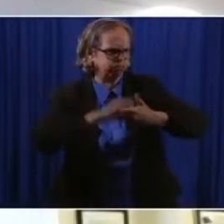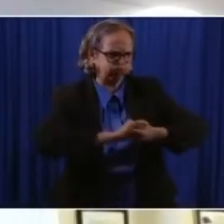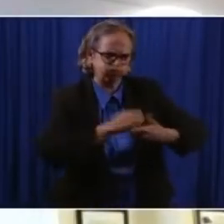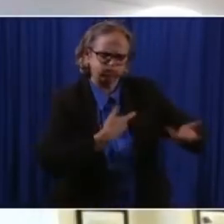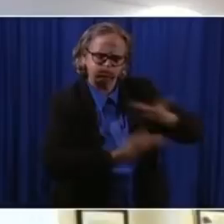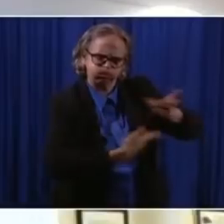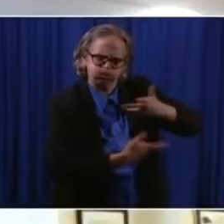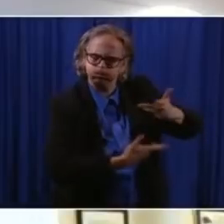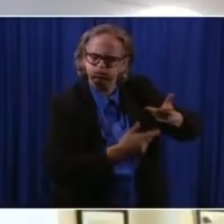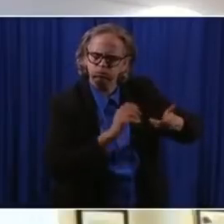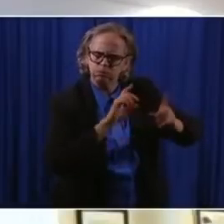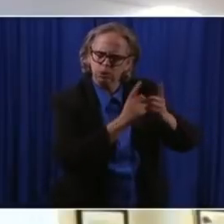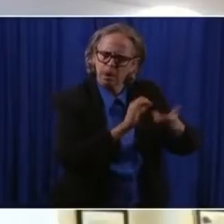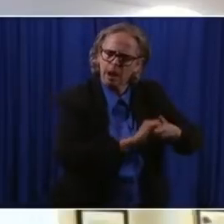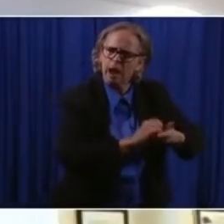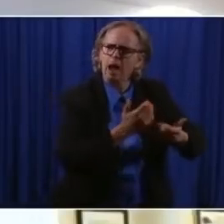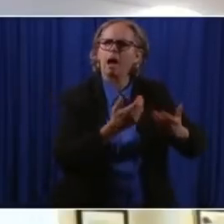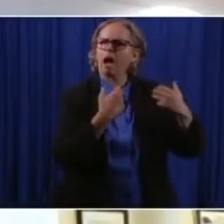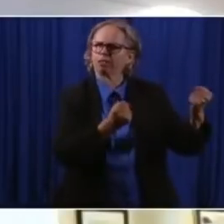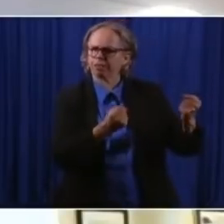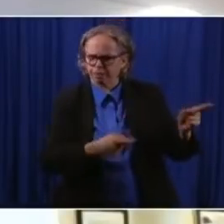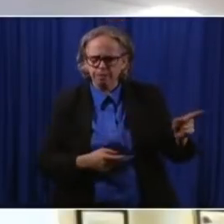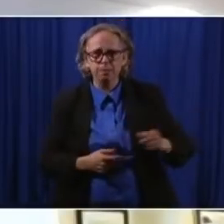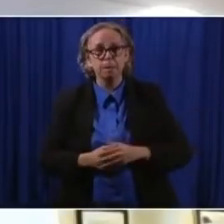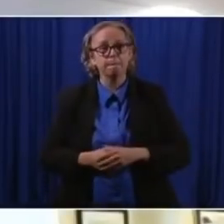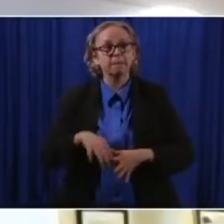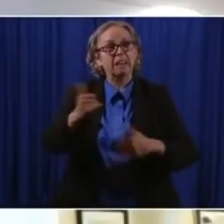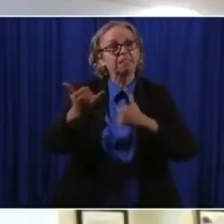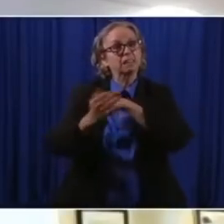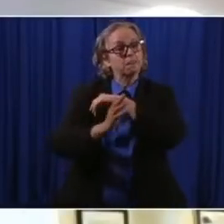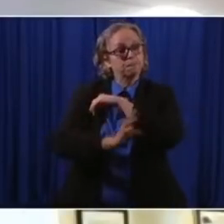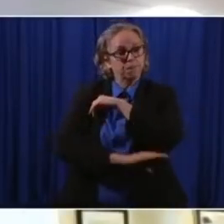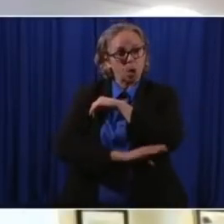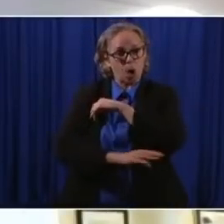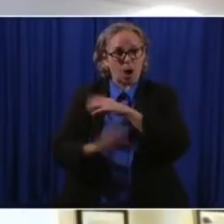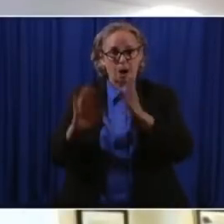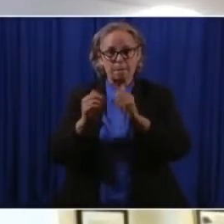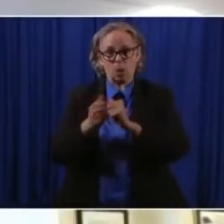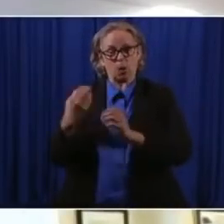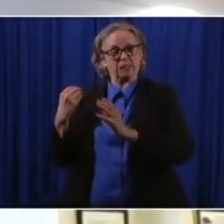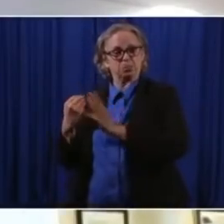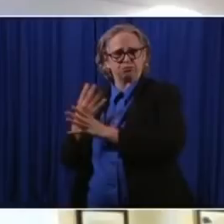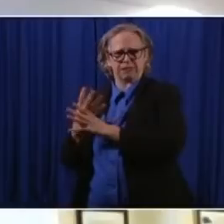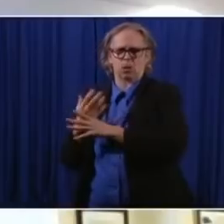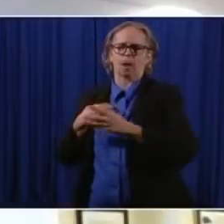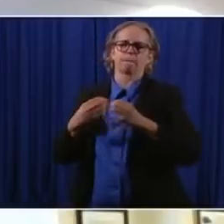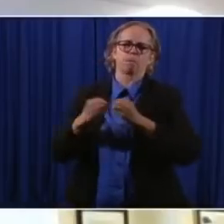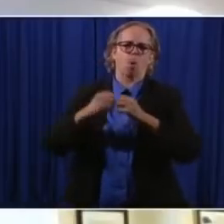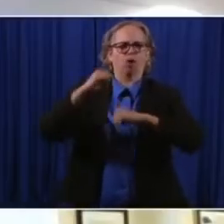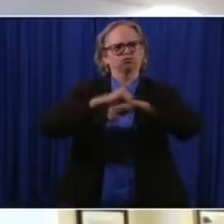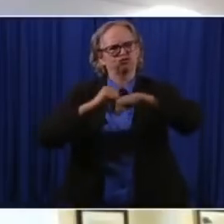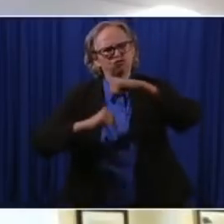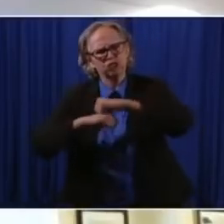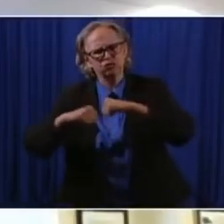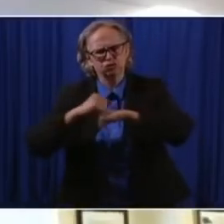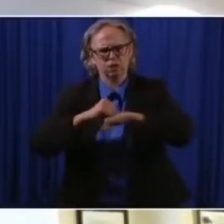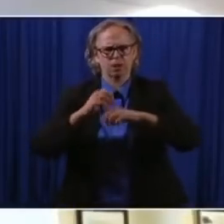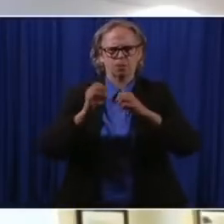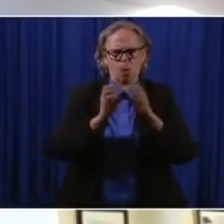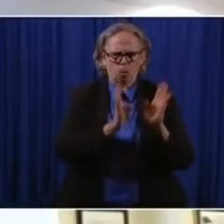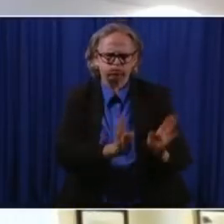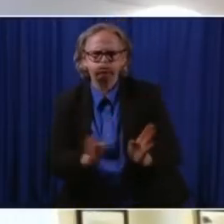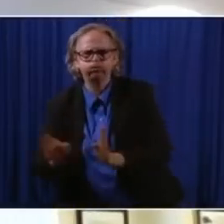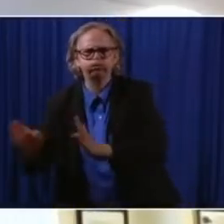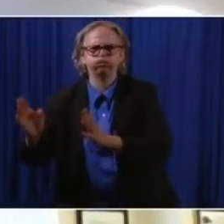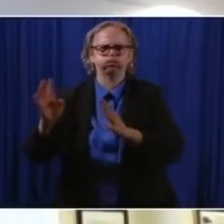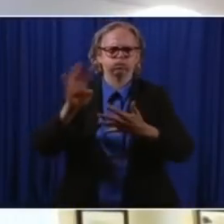well. So this fall, we'll have a more structured schedule for students with set times to start their day with virtual morning meetings